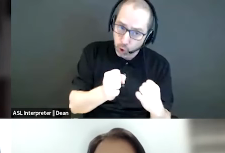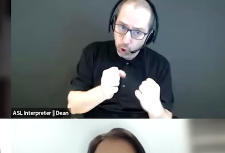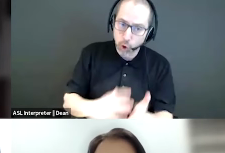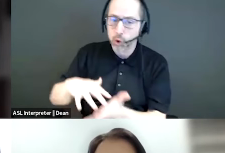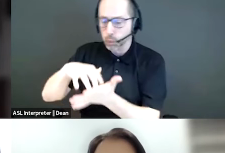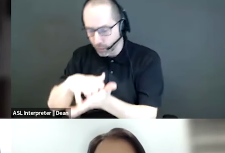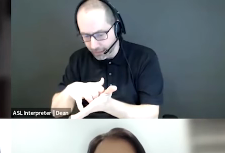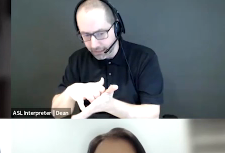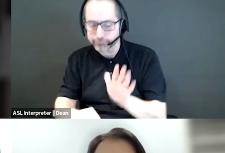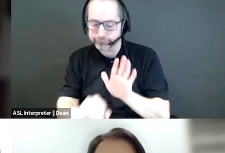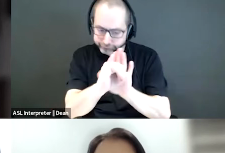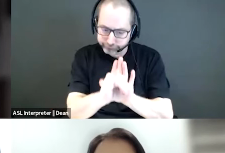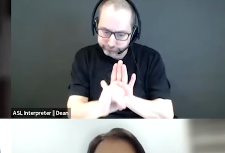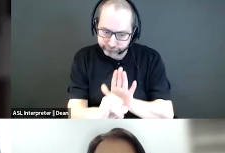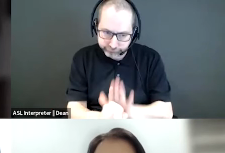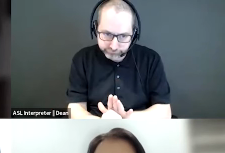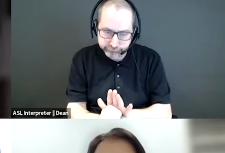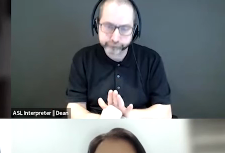everyone, but generally, dominance,